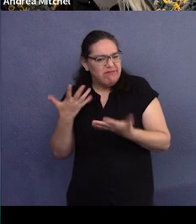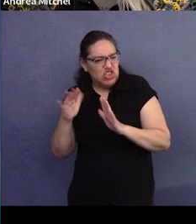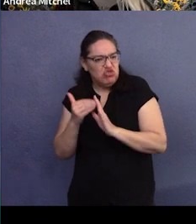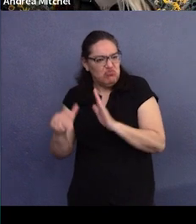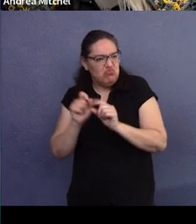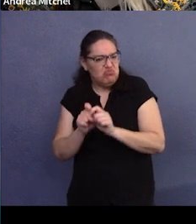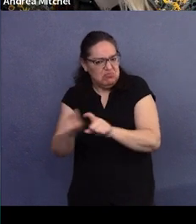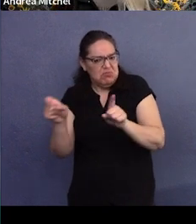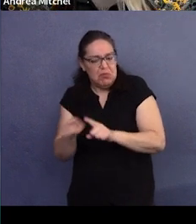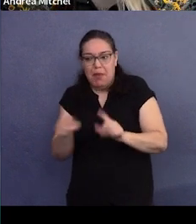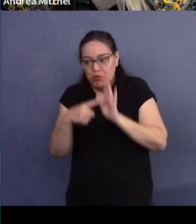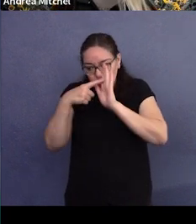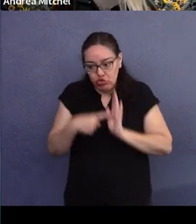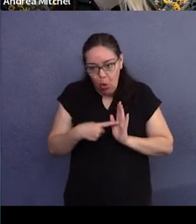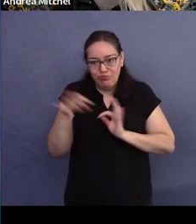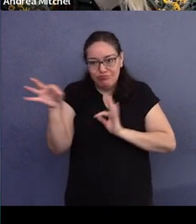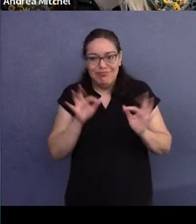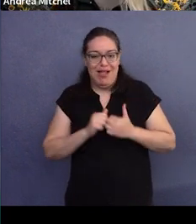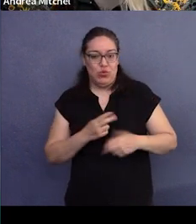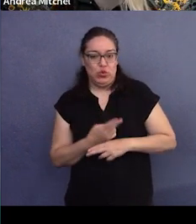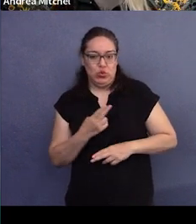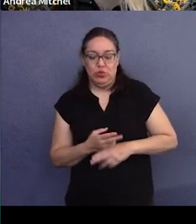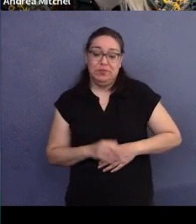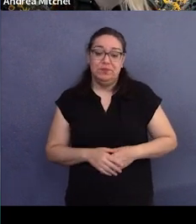to use them. So I'm going to stop sharing my screen,